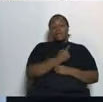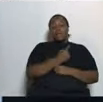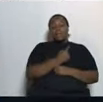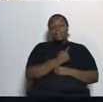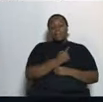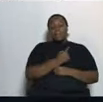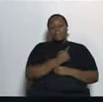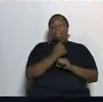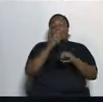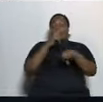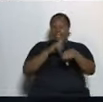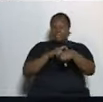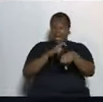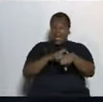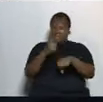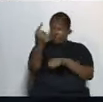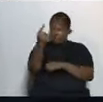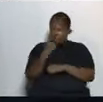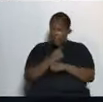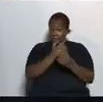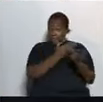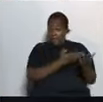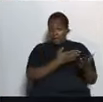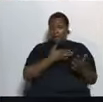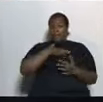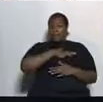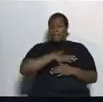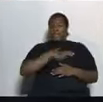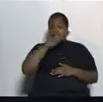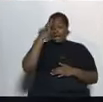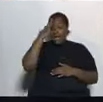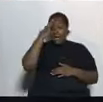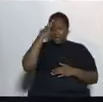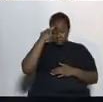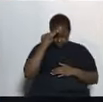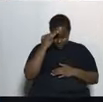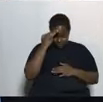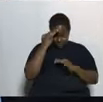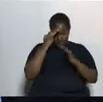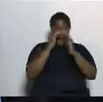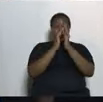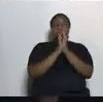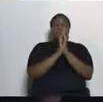Jesus. As you come, just bow your heads and pray.